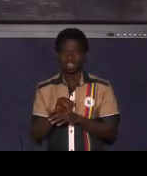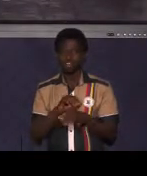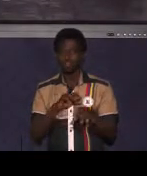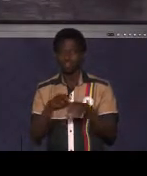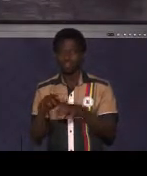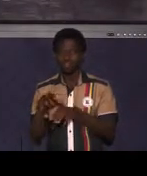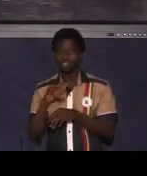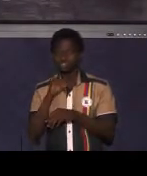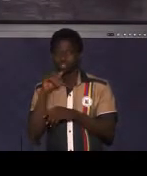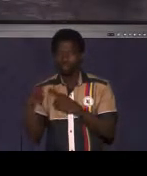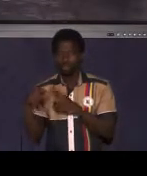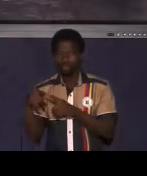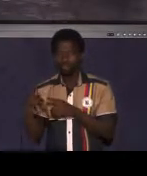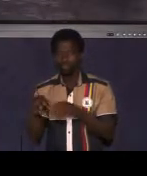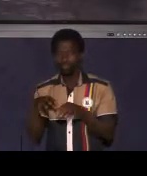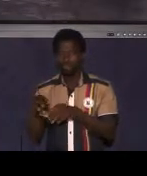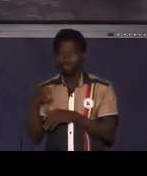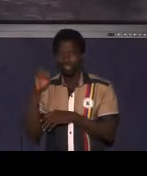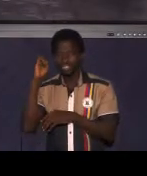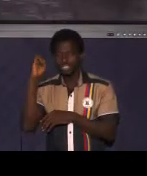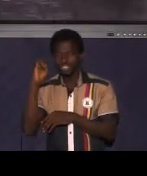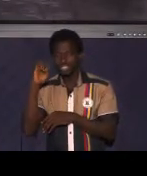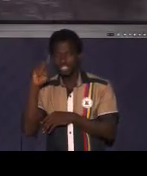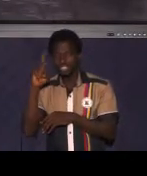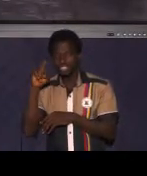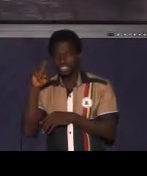He does not go. Does he?